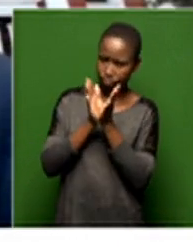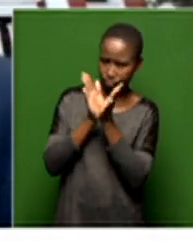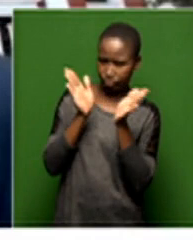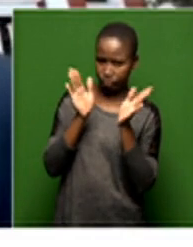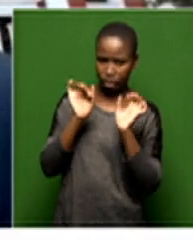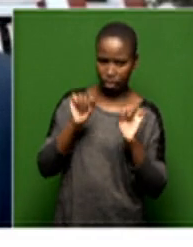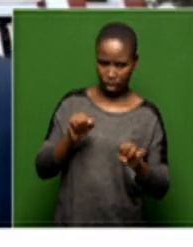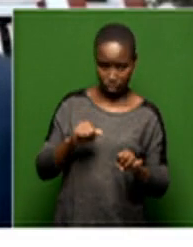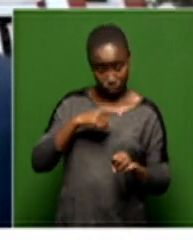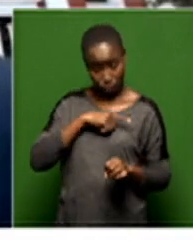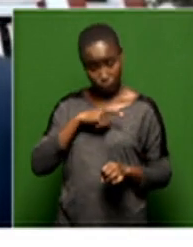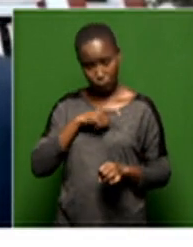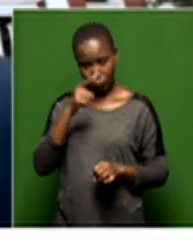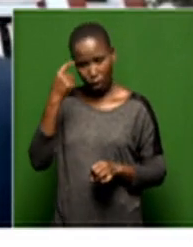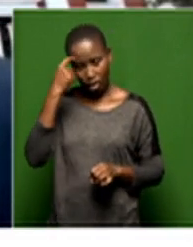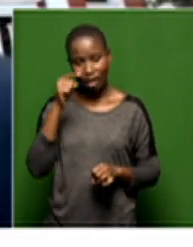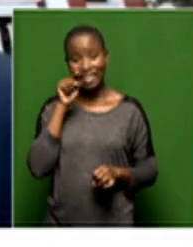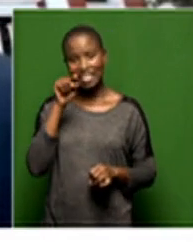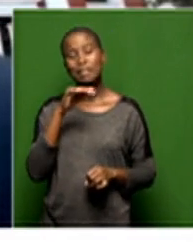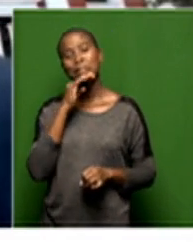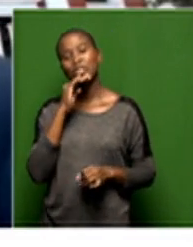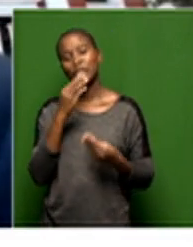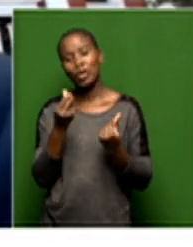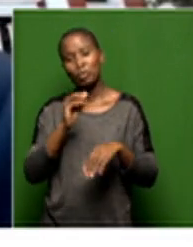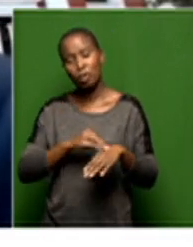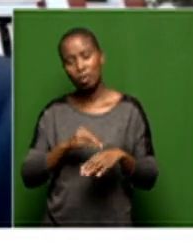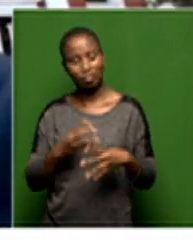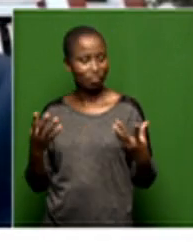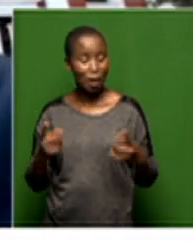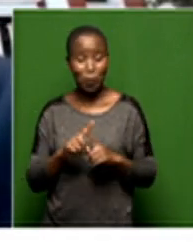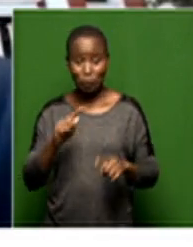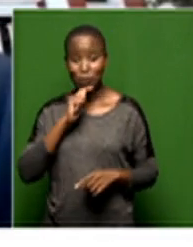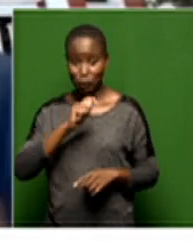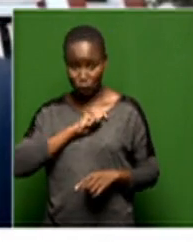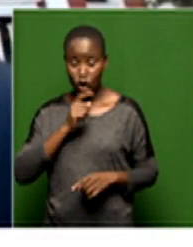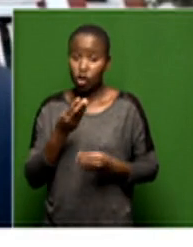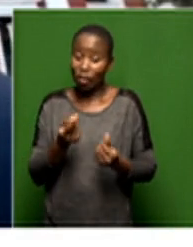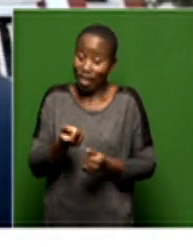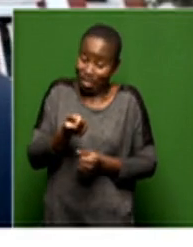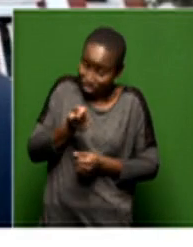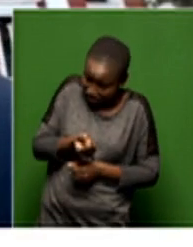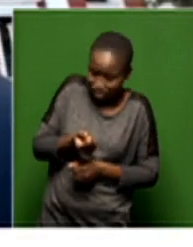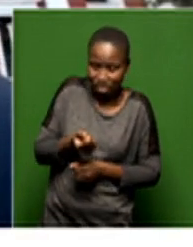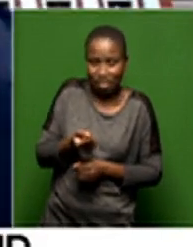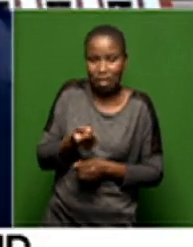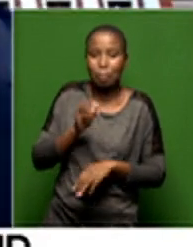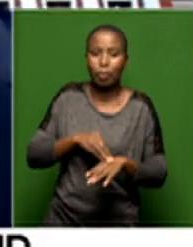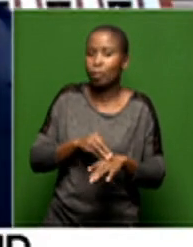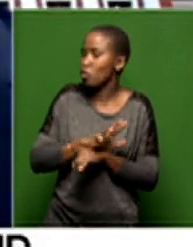Because we will think that we're solving a problem, yet we're solving part of the problem, not the entire problem. Yeah, I